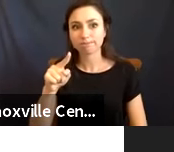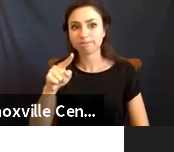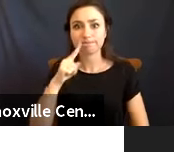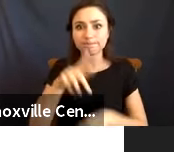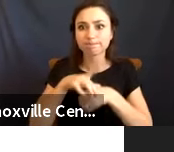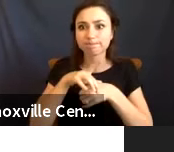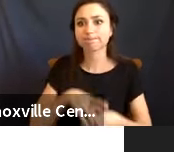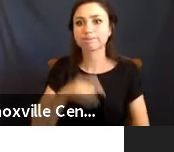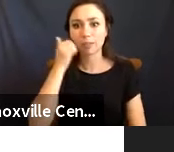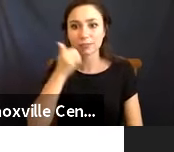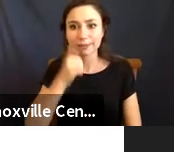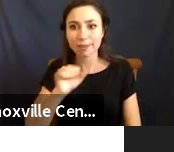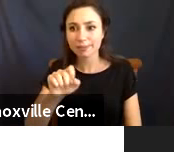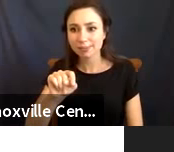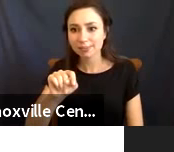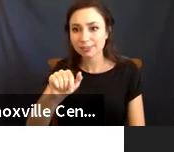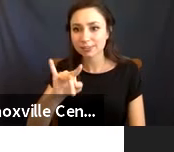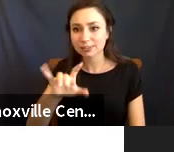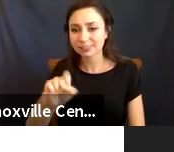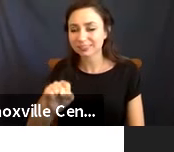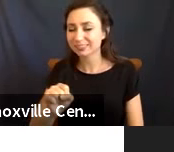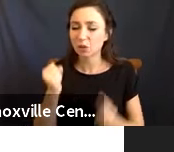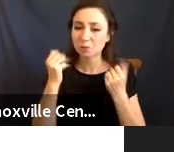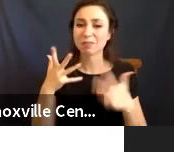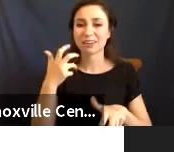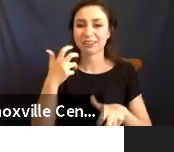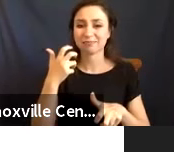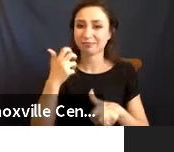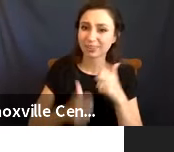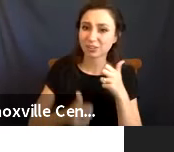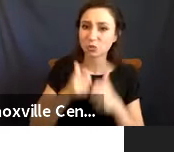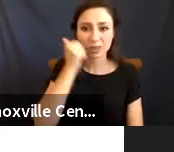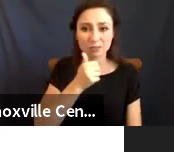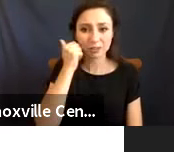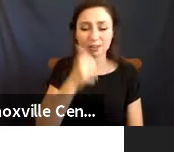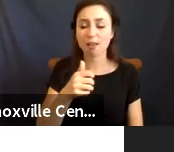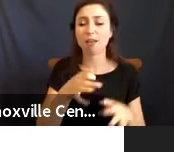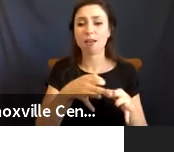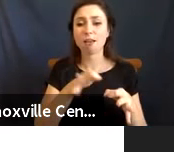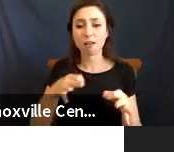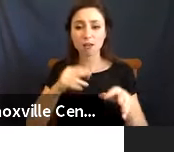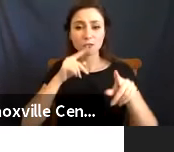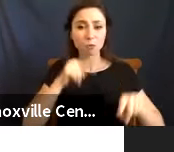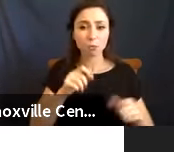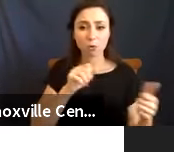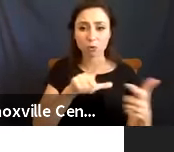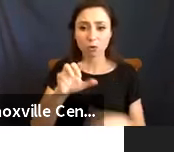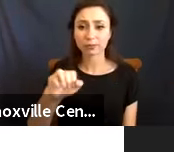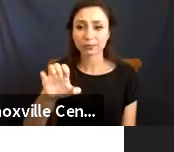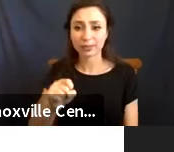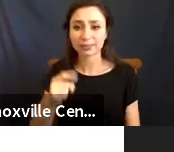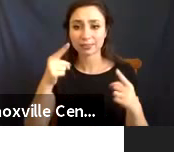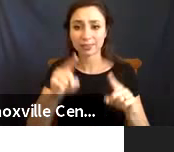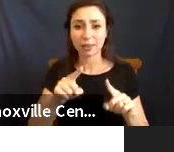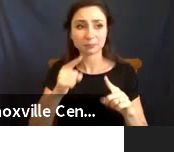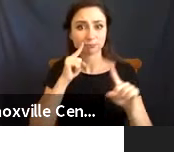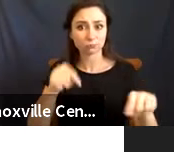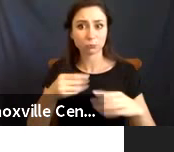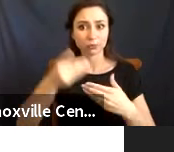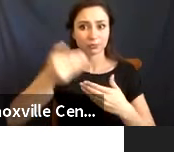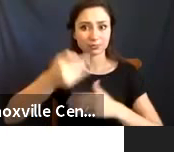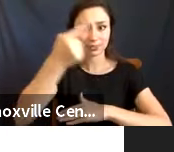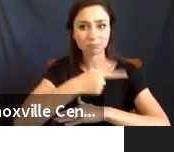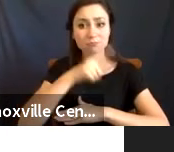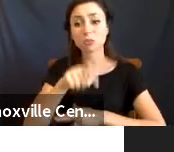day to day, a lag in reporting, then all the cases get reported the next day. So you have to look at these